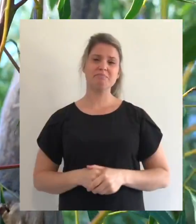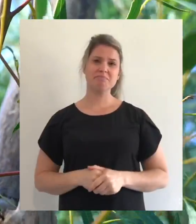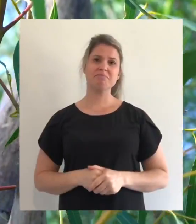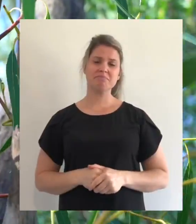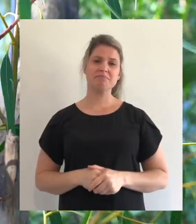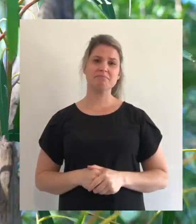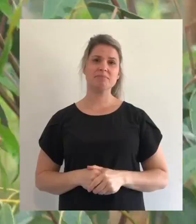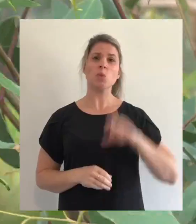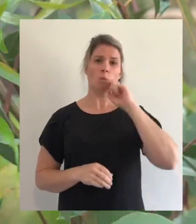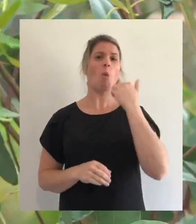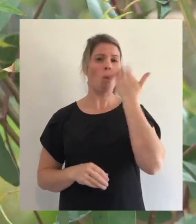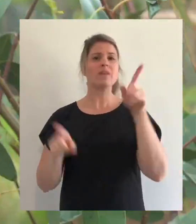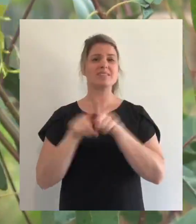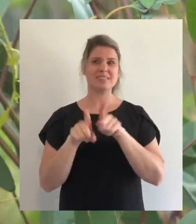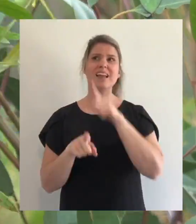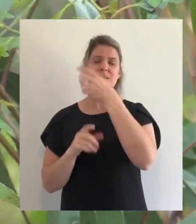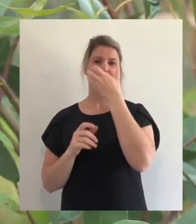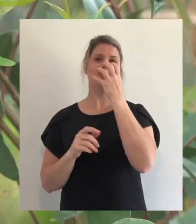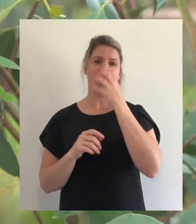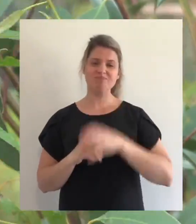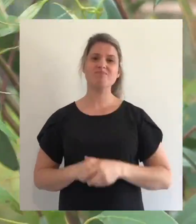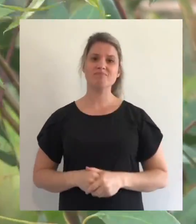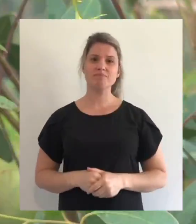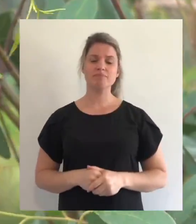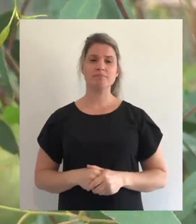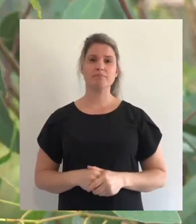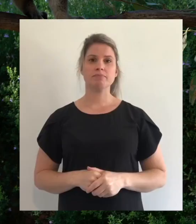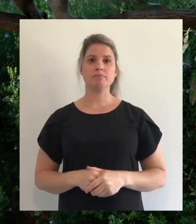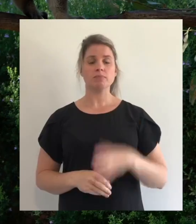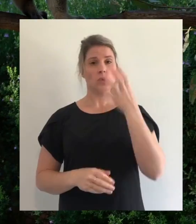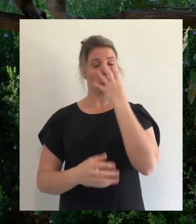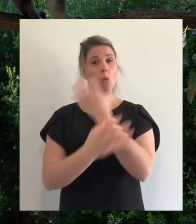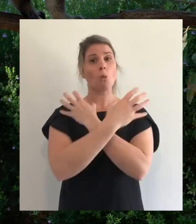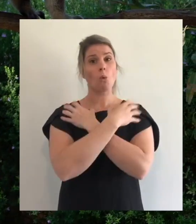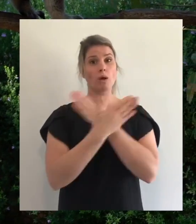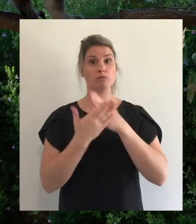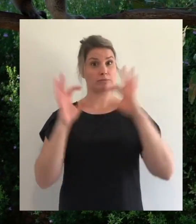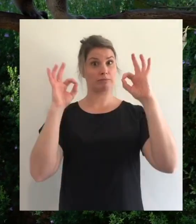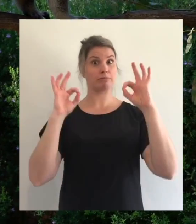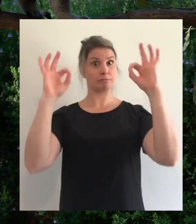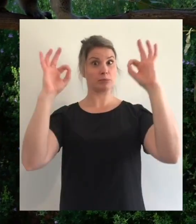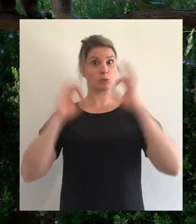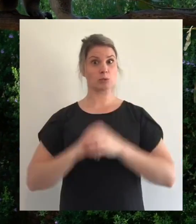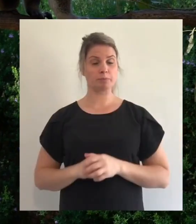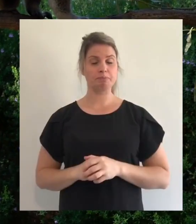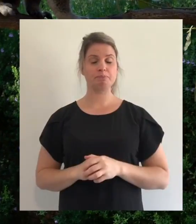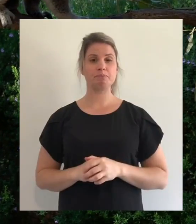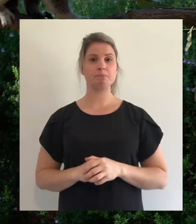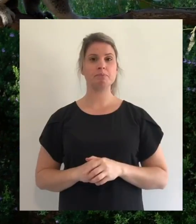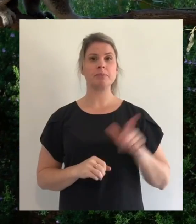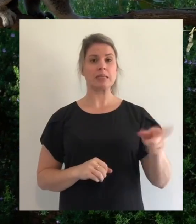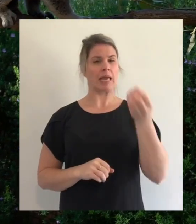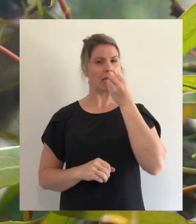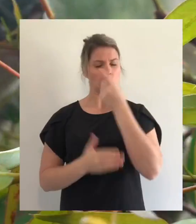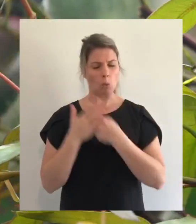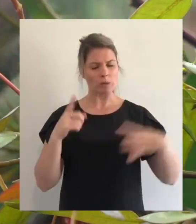bit crooked. Koalas are one of the most specialised feeders of any animal in the world, so they're going to eat pretty much exclusively these